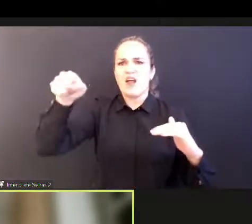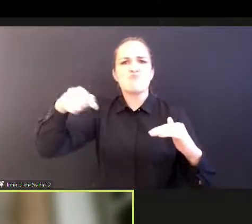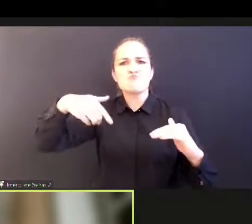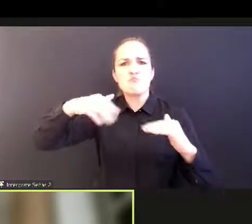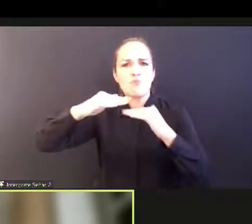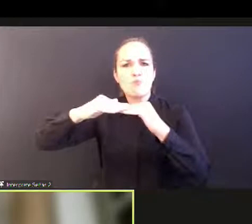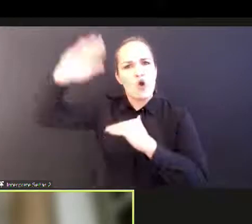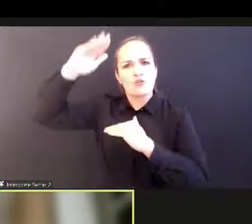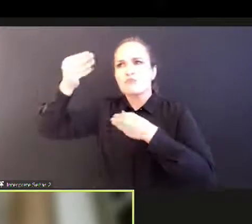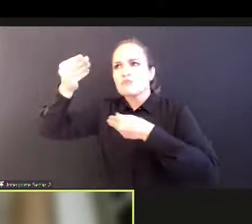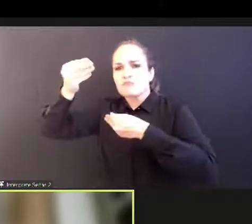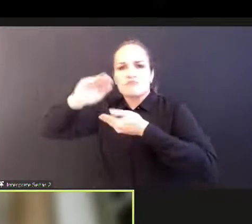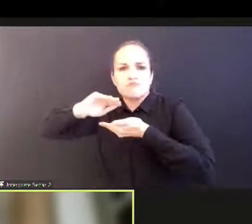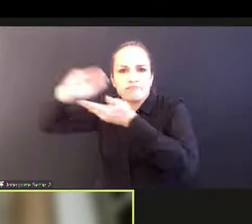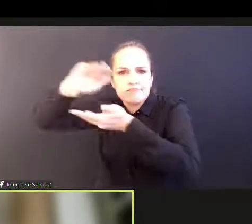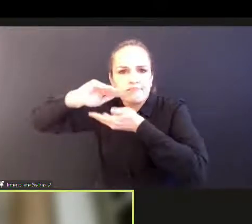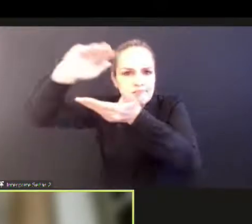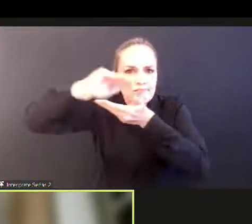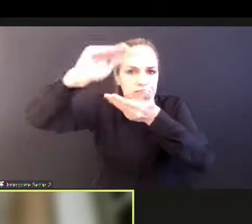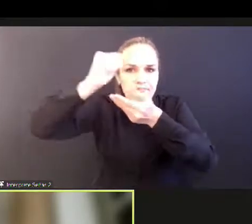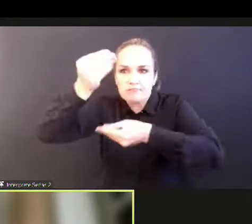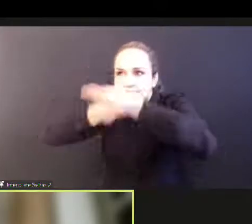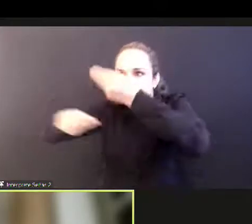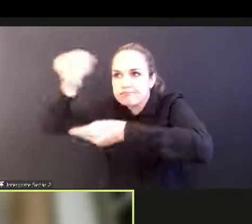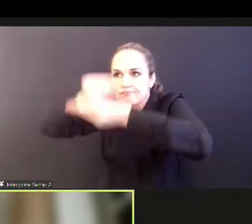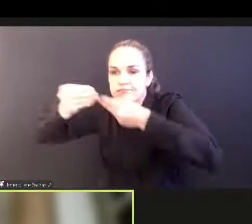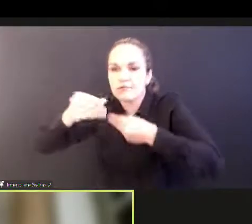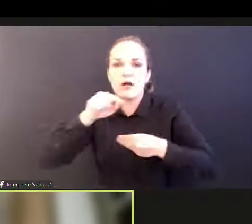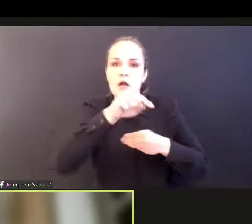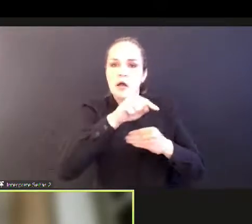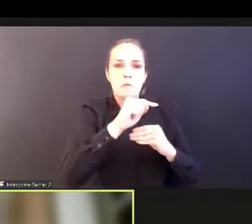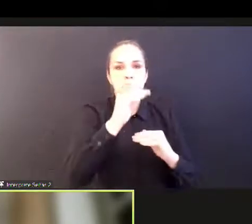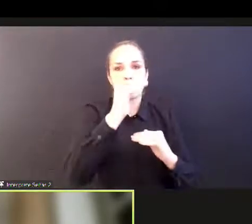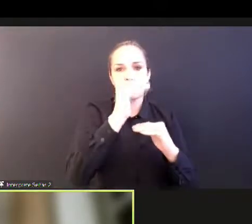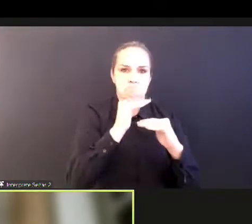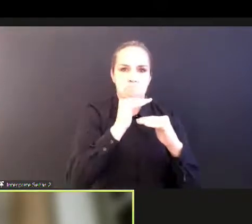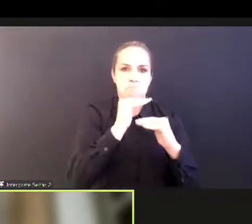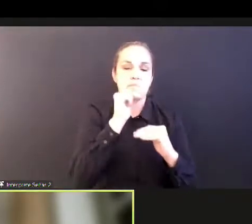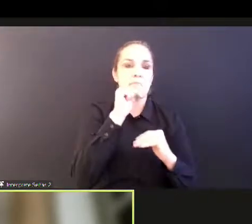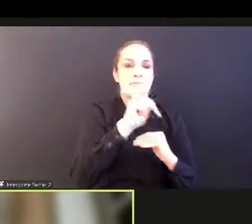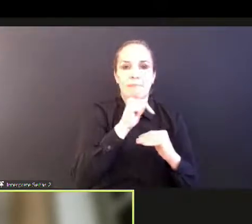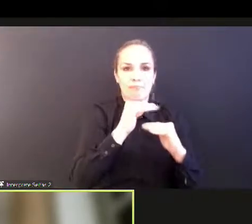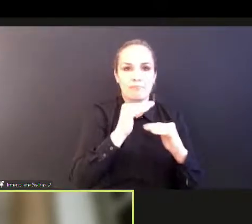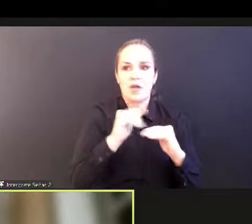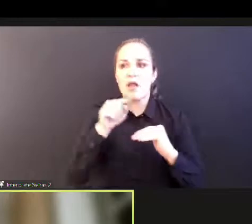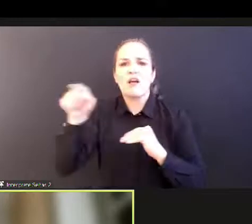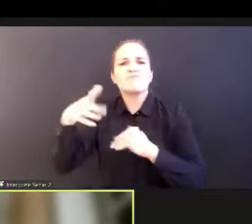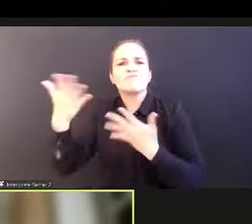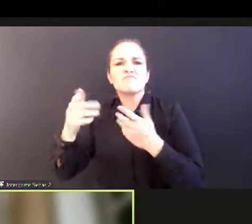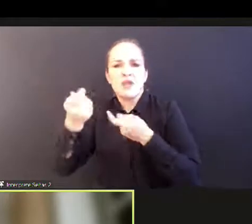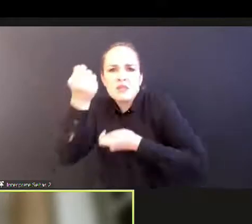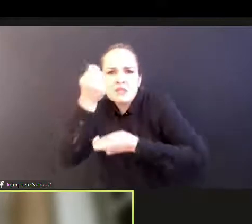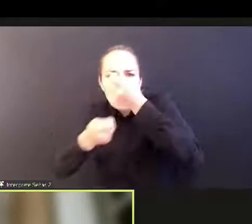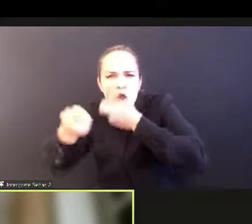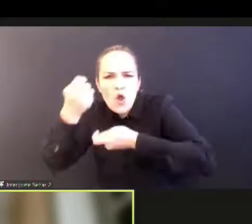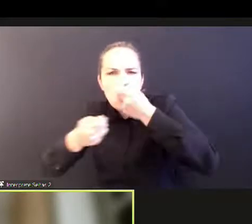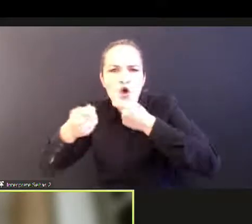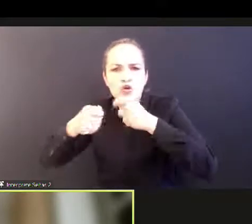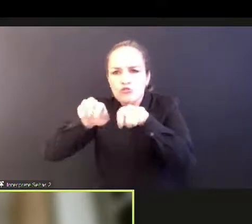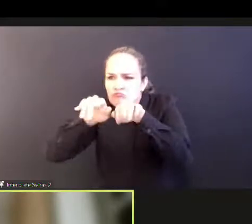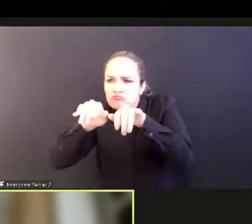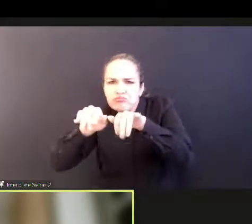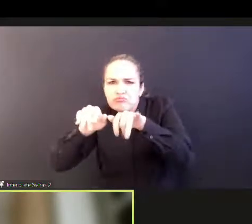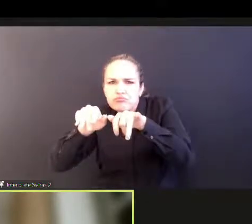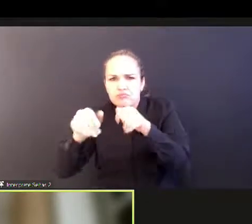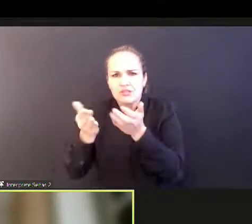really all through the spectrum. So you have business, professional, computer information services, financial services, call center, and then you're also